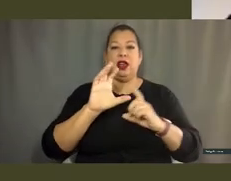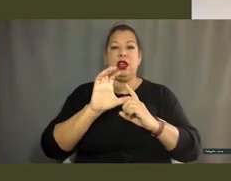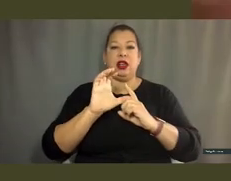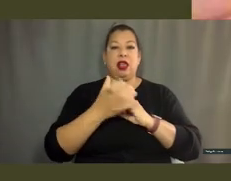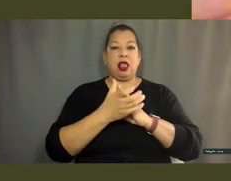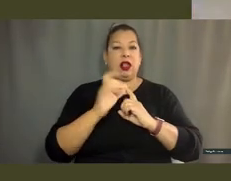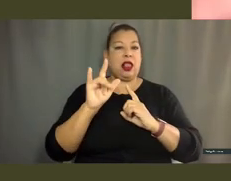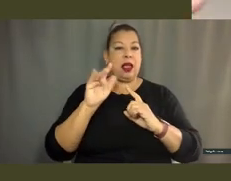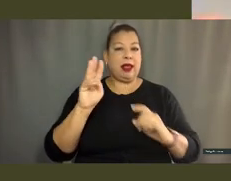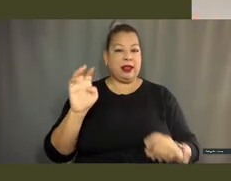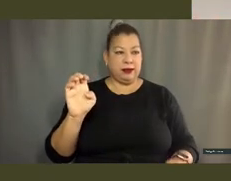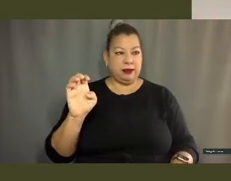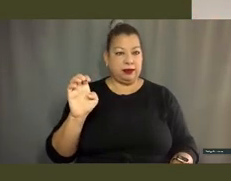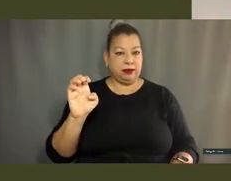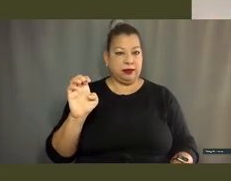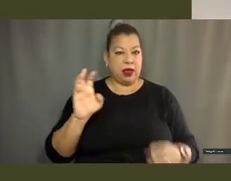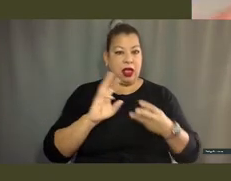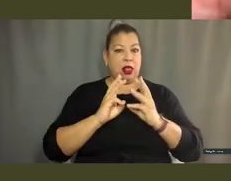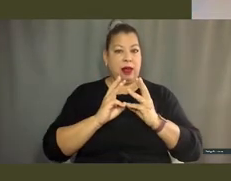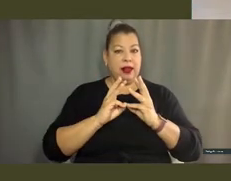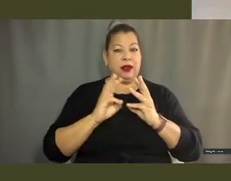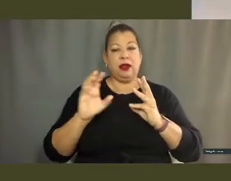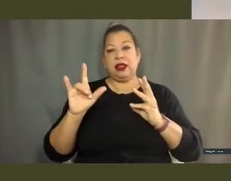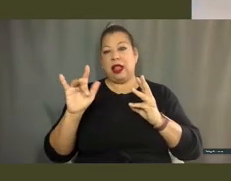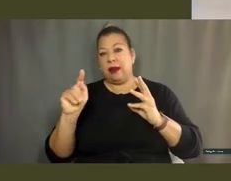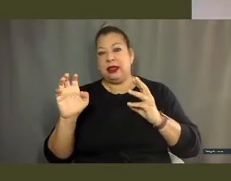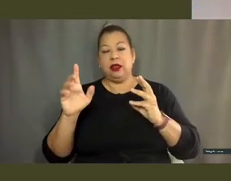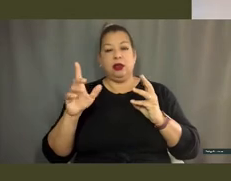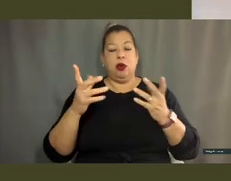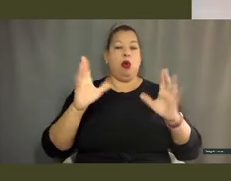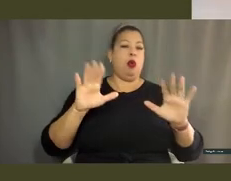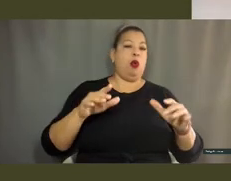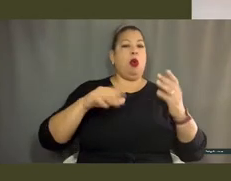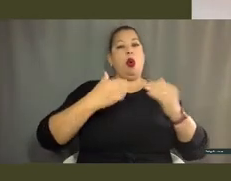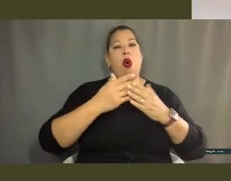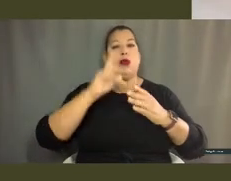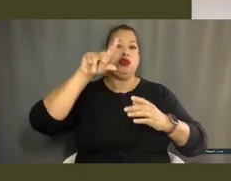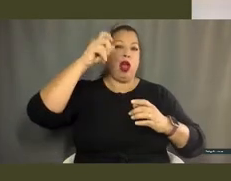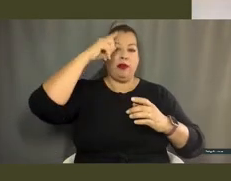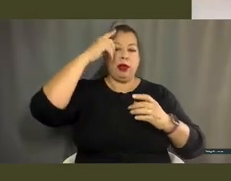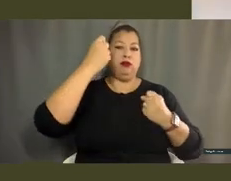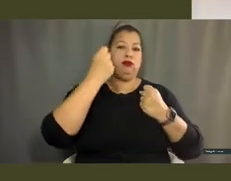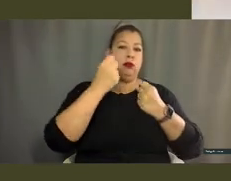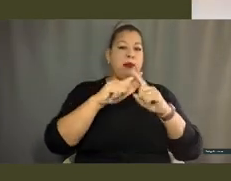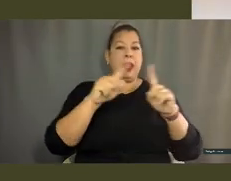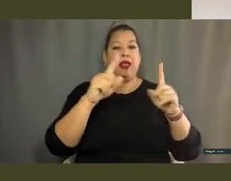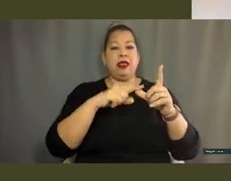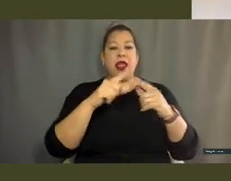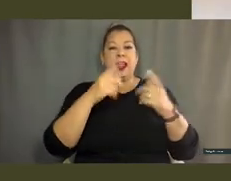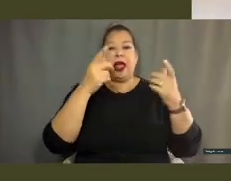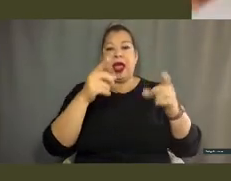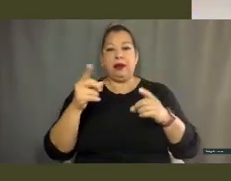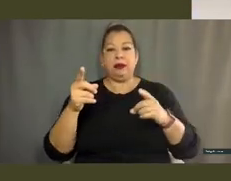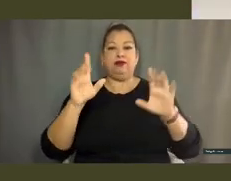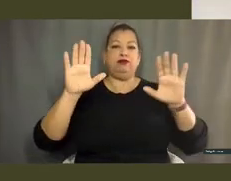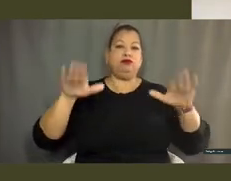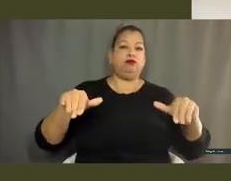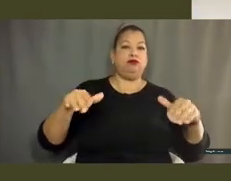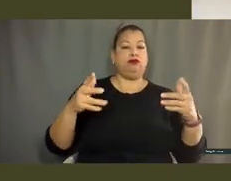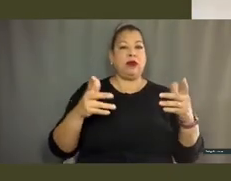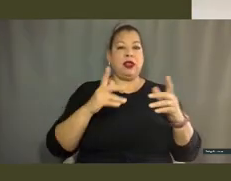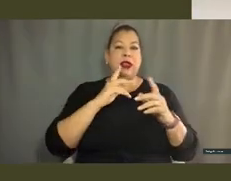hand, we say it's a all of government approach, but then we can find ourselves slipping into these siloed communities, you know, where